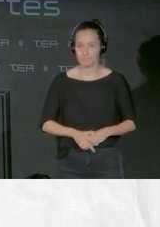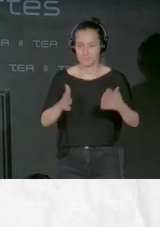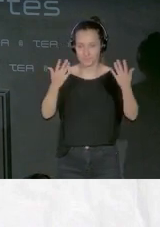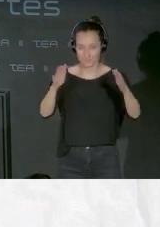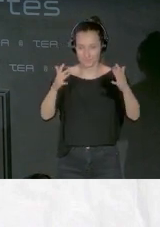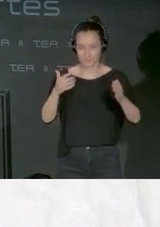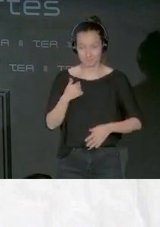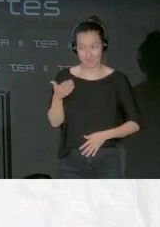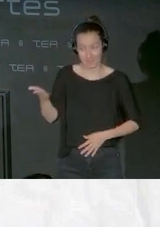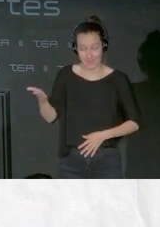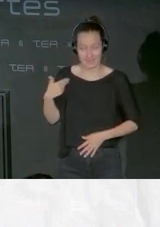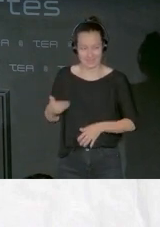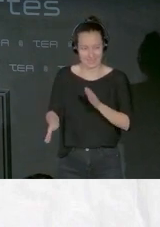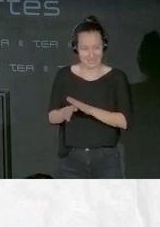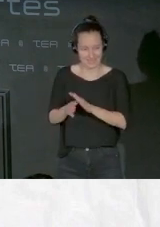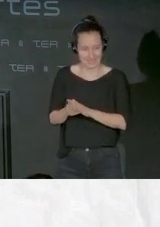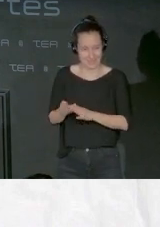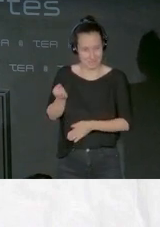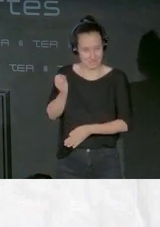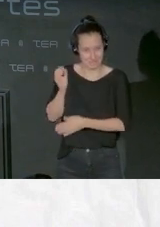Hang on, we're not done yet. Okay,